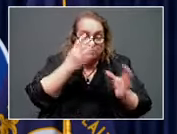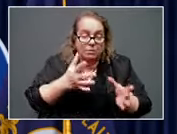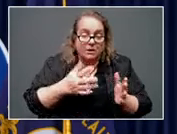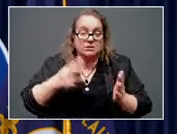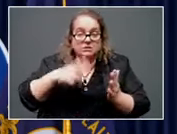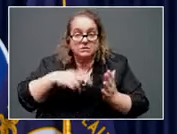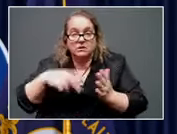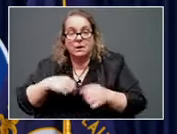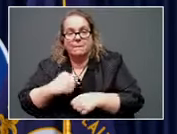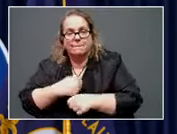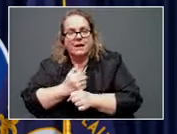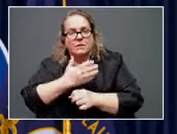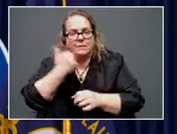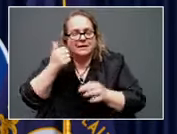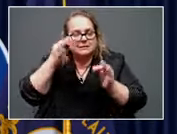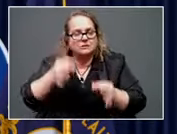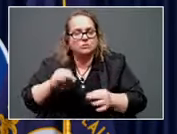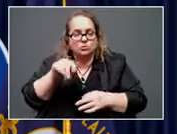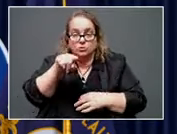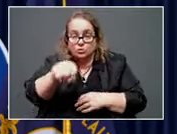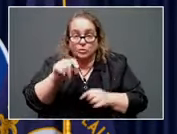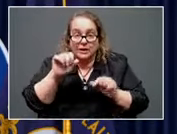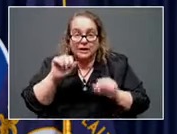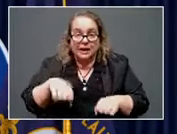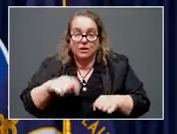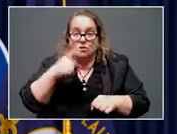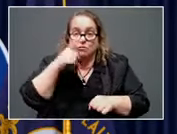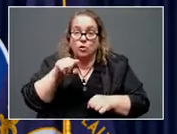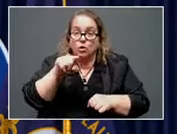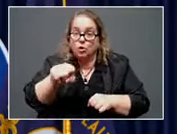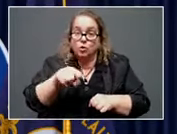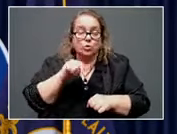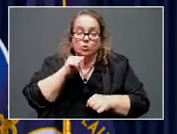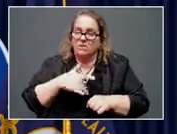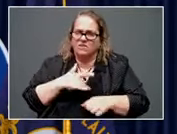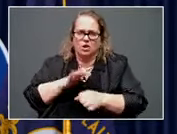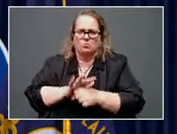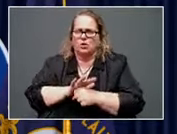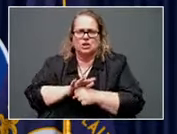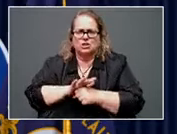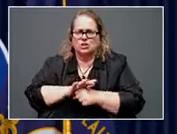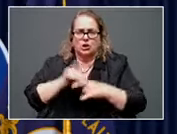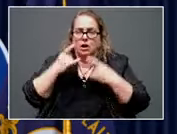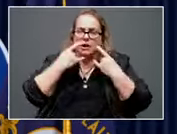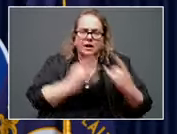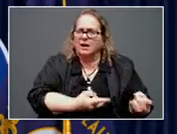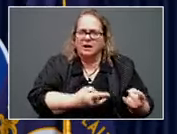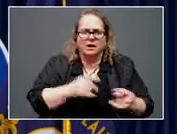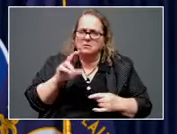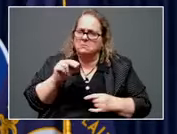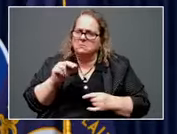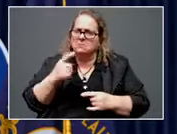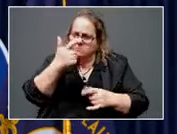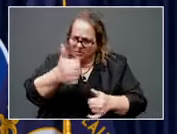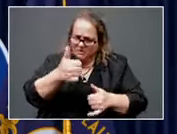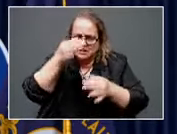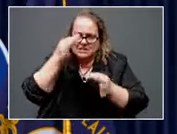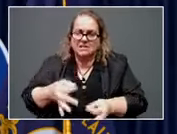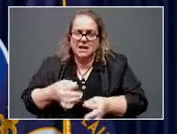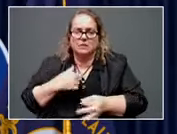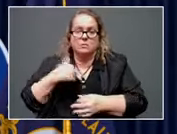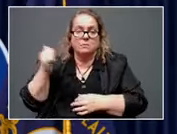best decision you can for you. Don't feel pressure from those around you. We'll be back